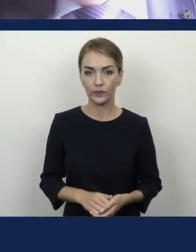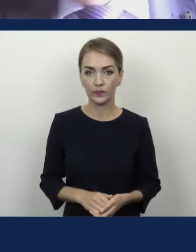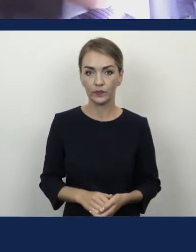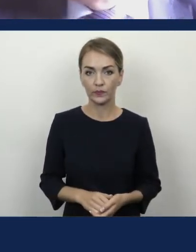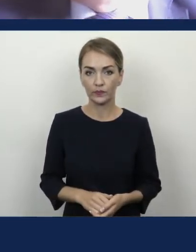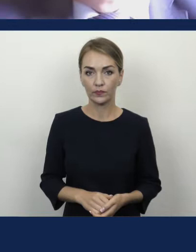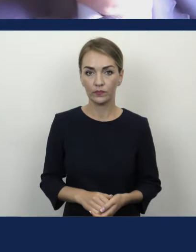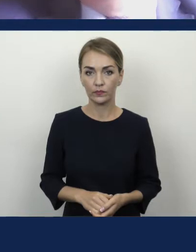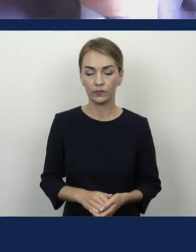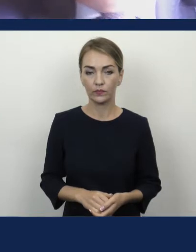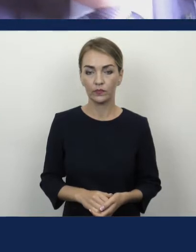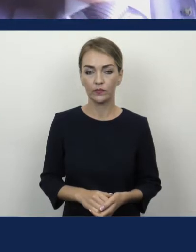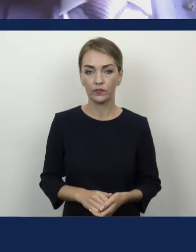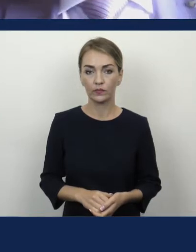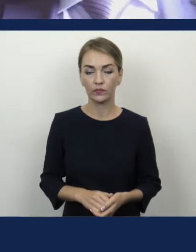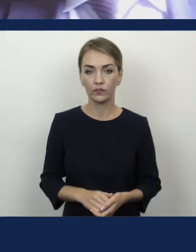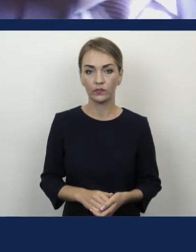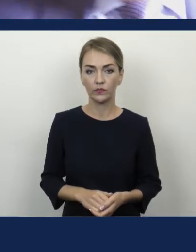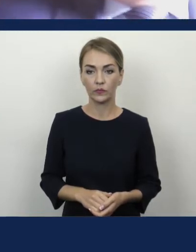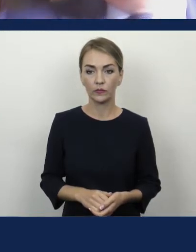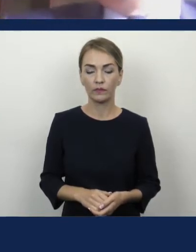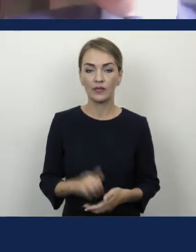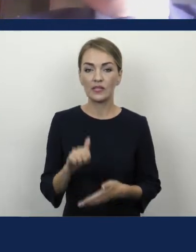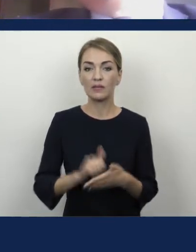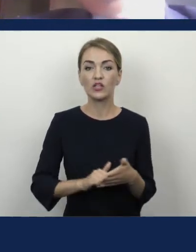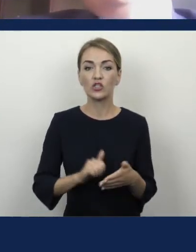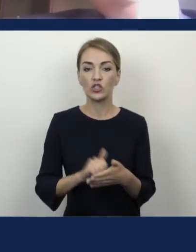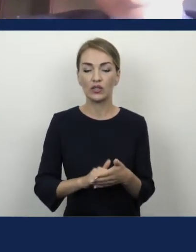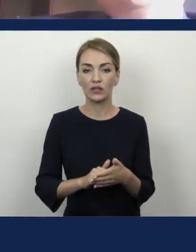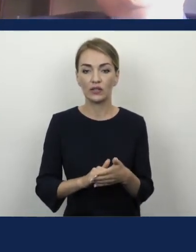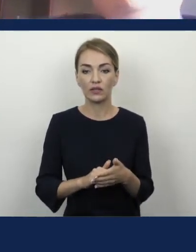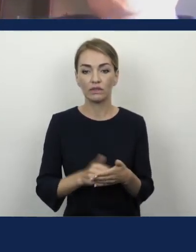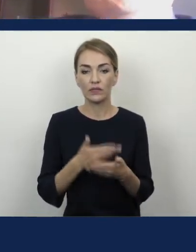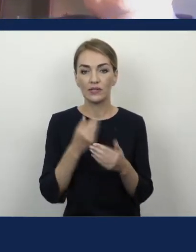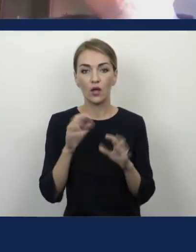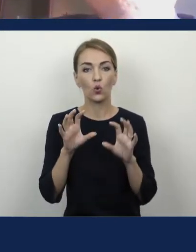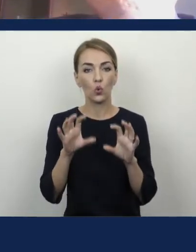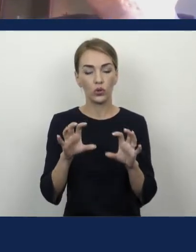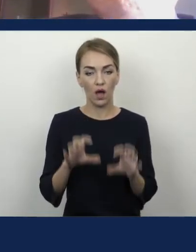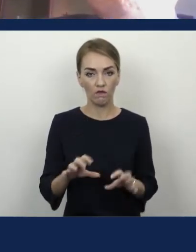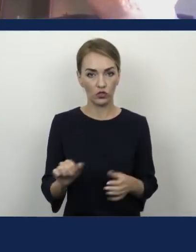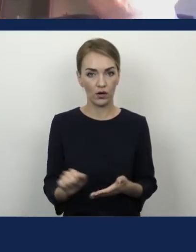certainty causes by the lack of legislative instruments.